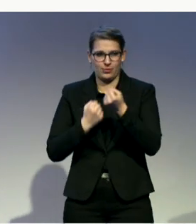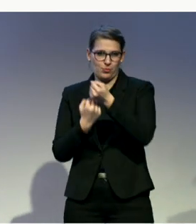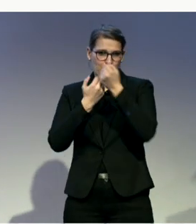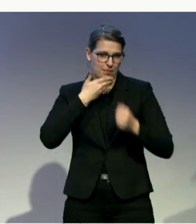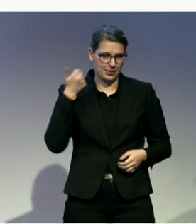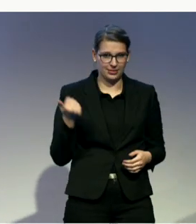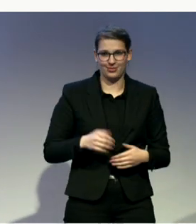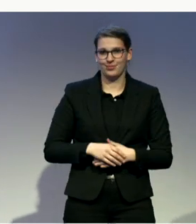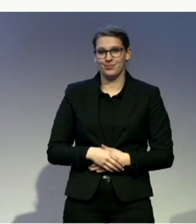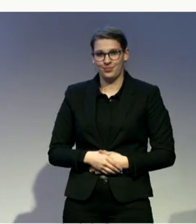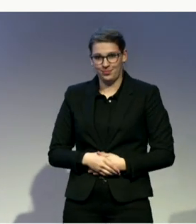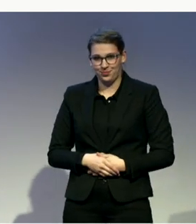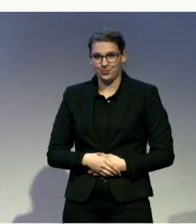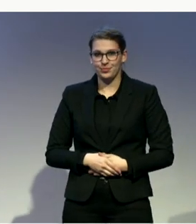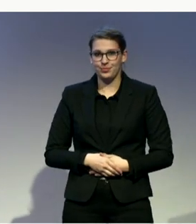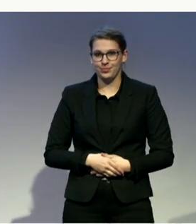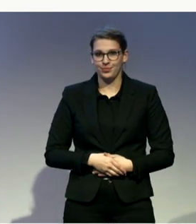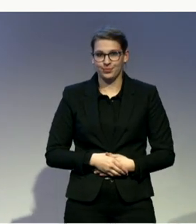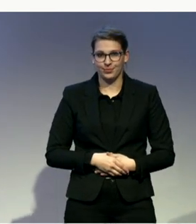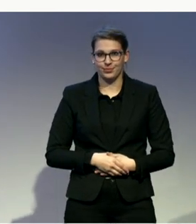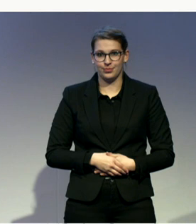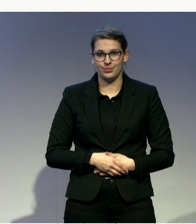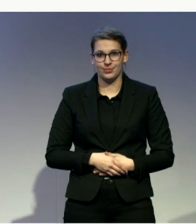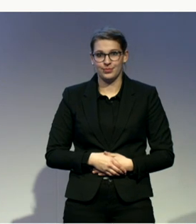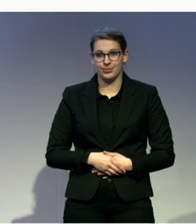reasons why I'm here today.